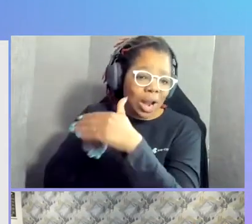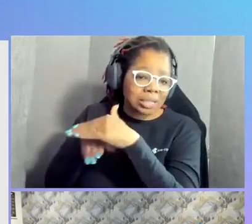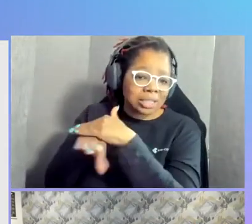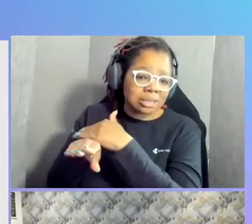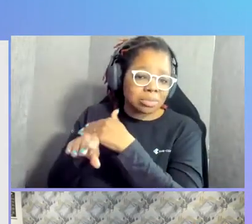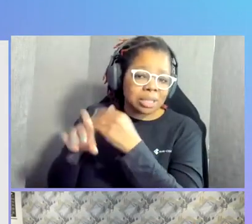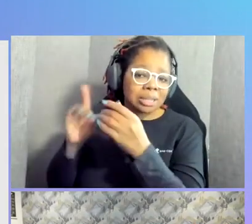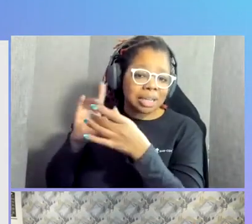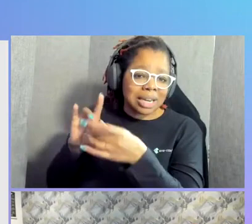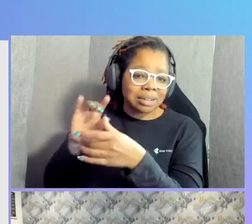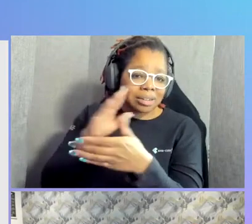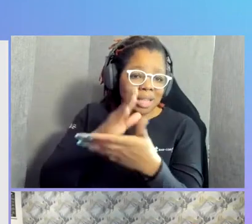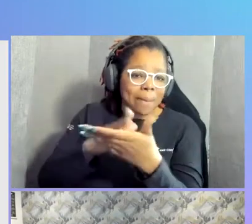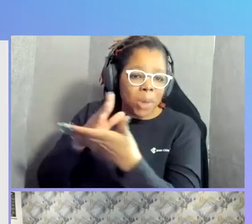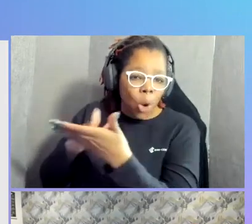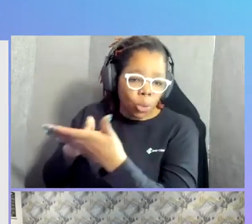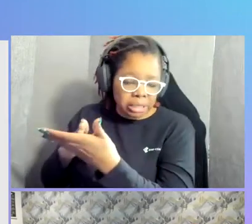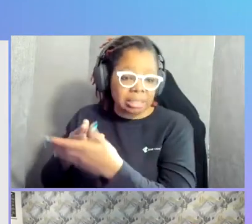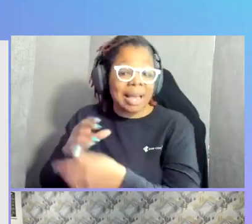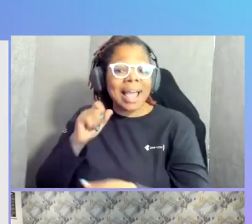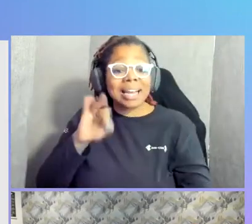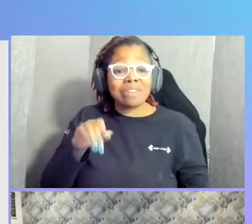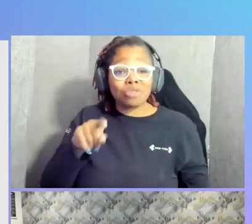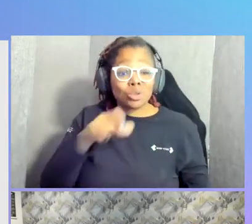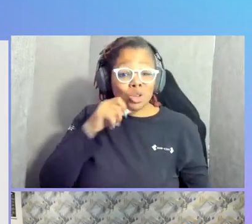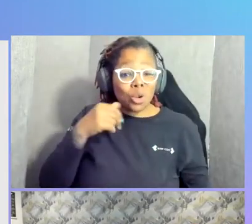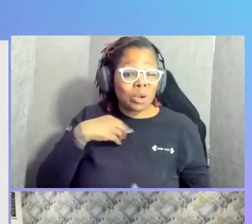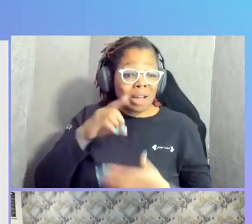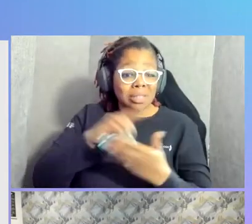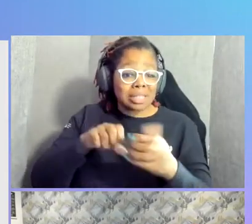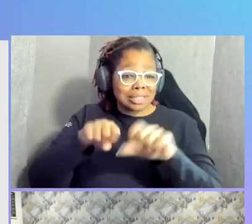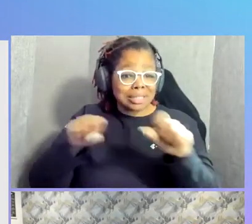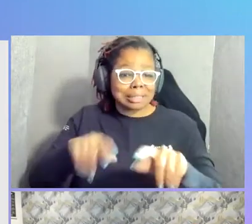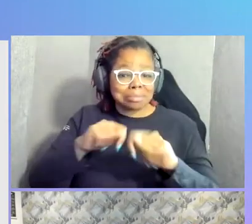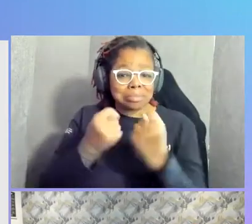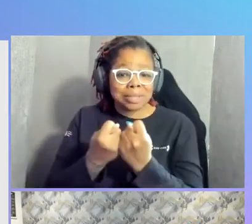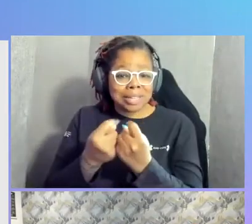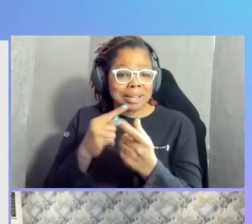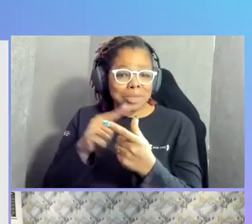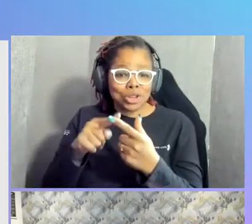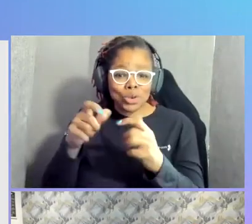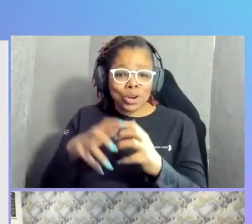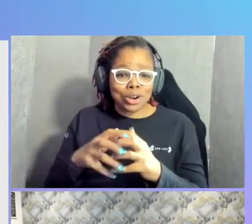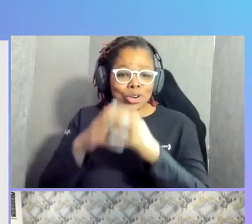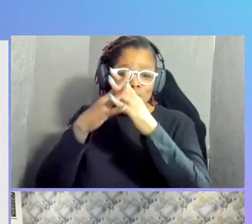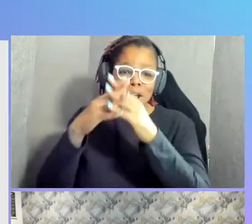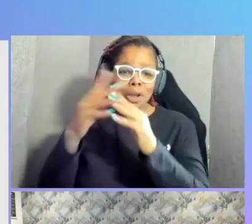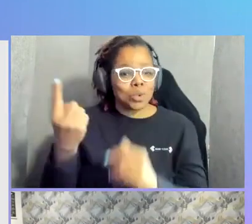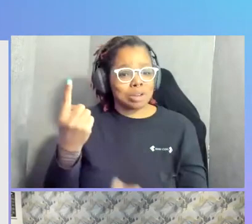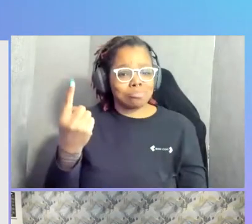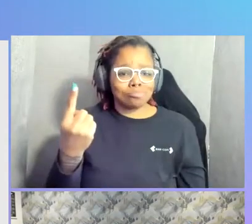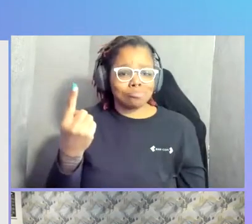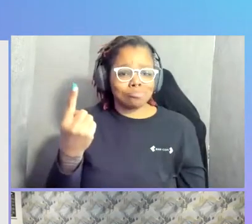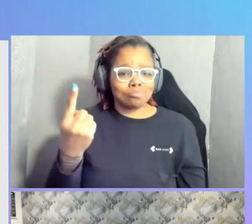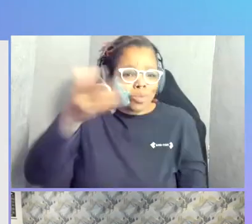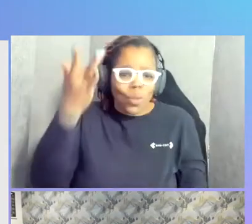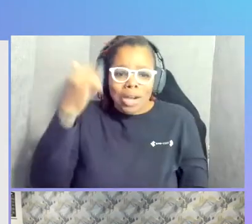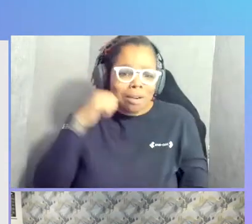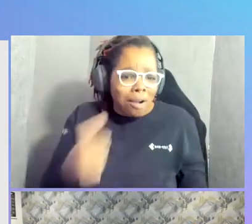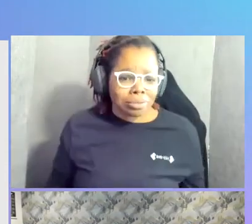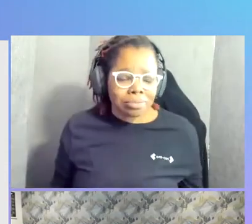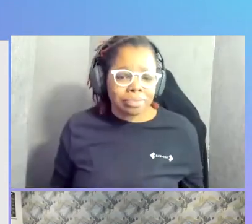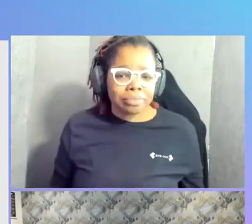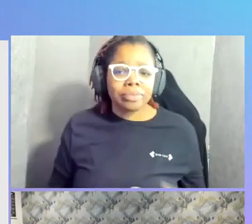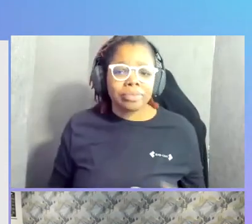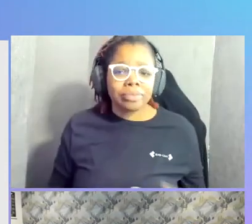of the components. And if you don't have a design system team, you can create one day, why not? Let's say that you work